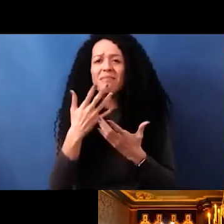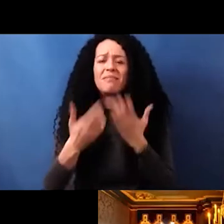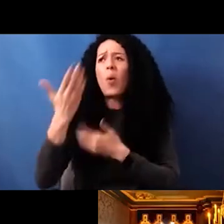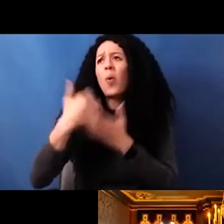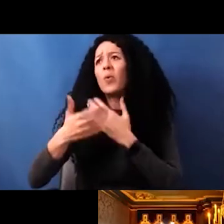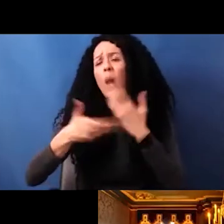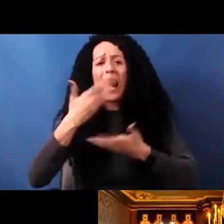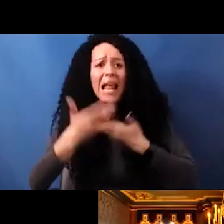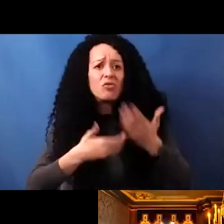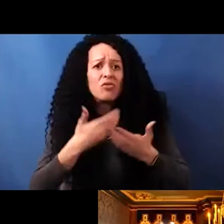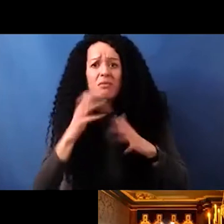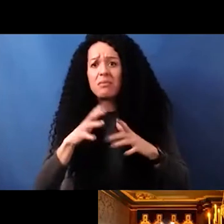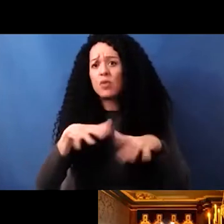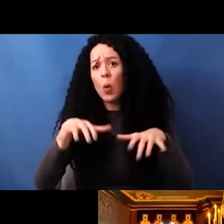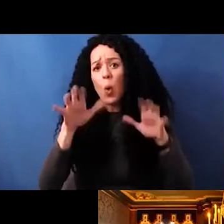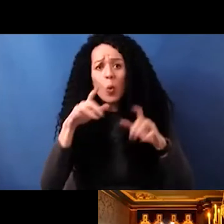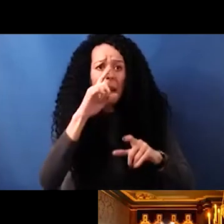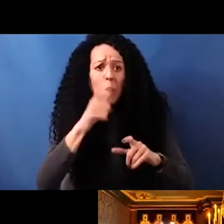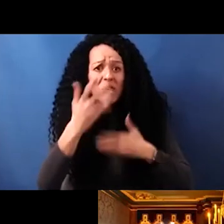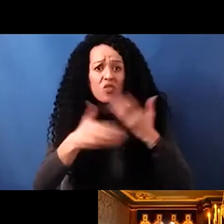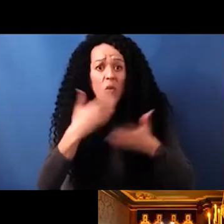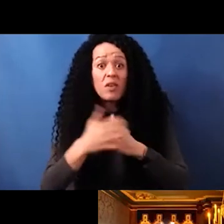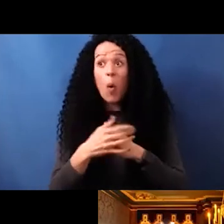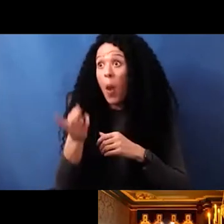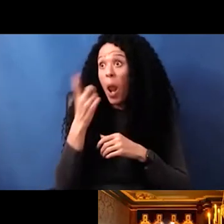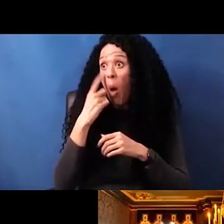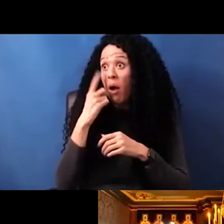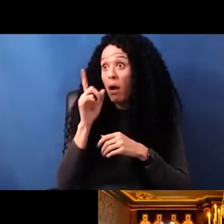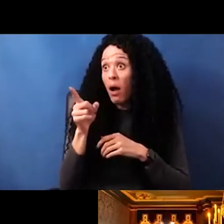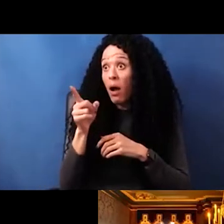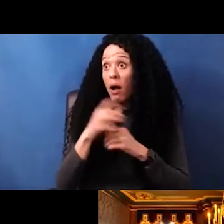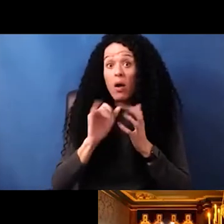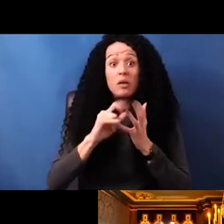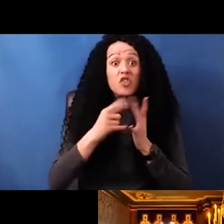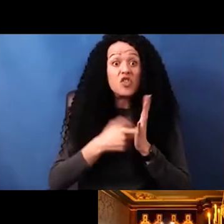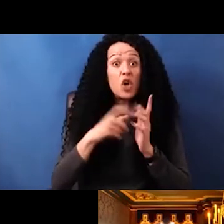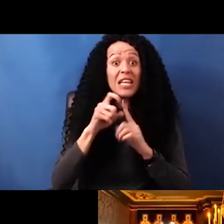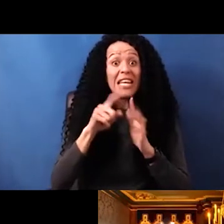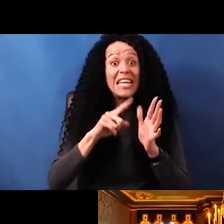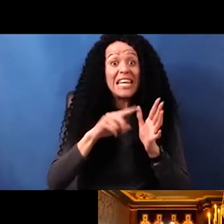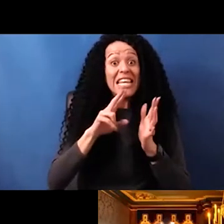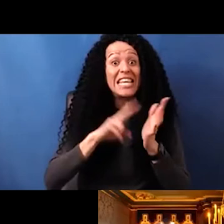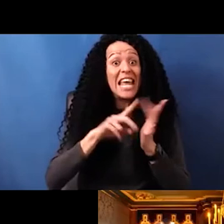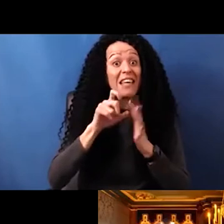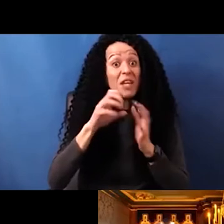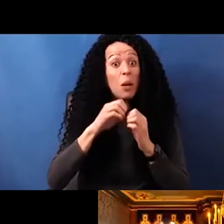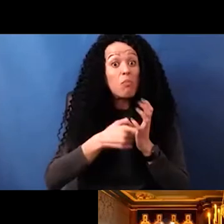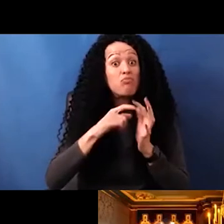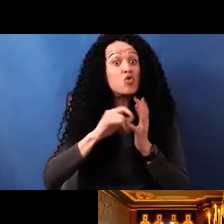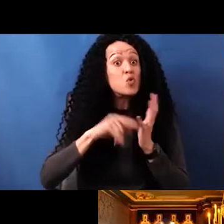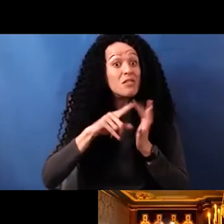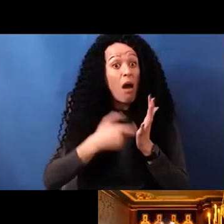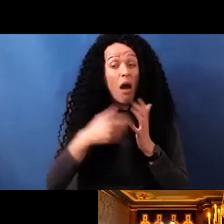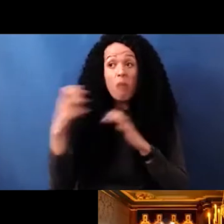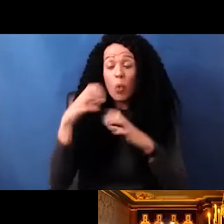legends, ghost and witch stories. Look! Sir David Brewster. He has brought his kaleidoscope with